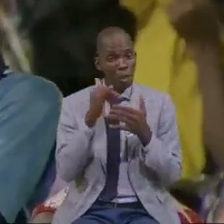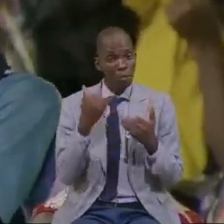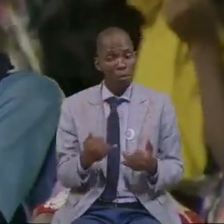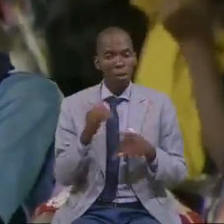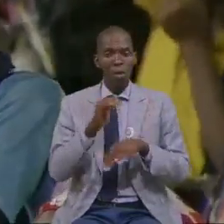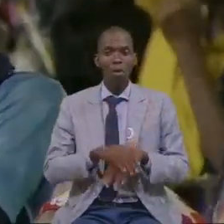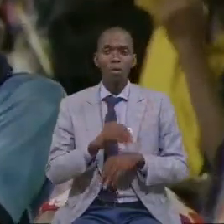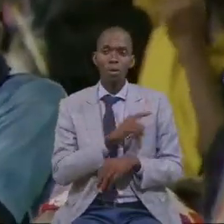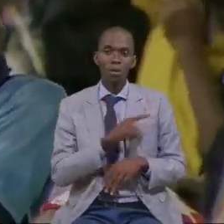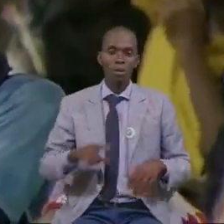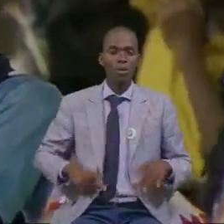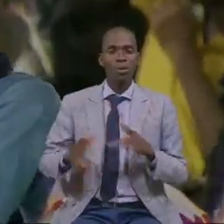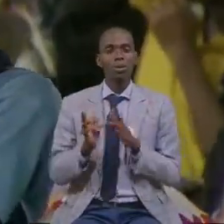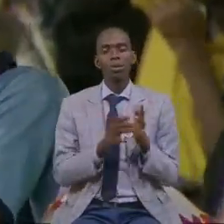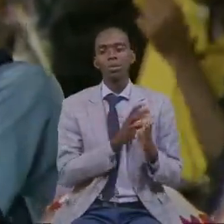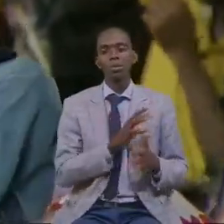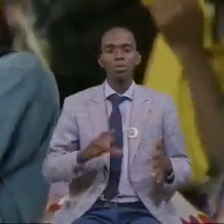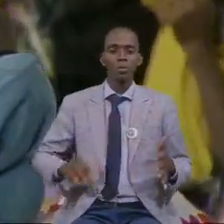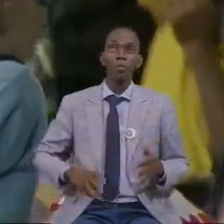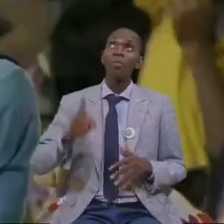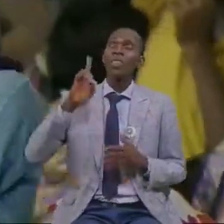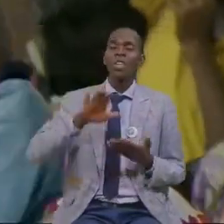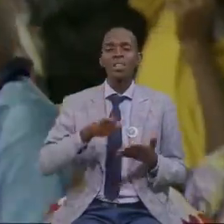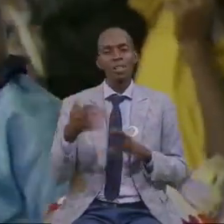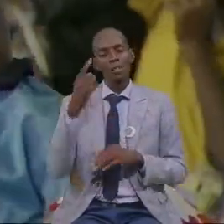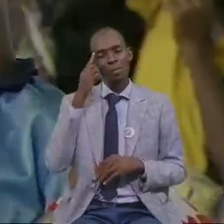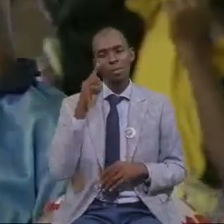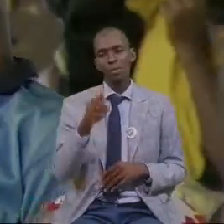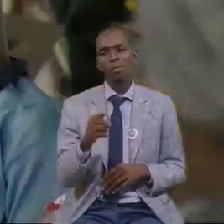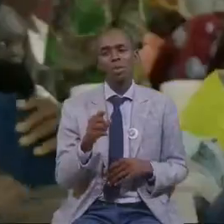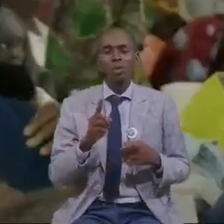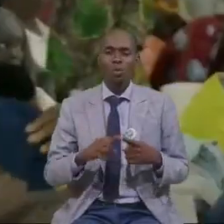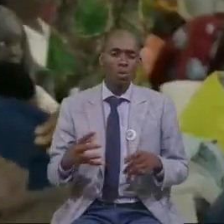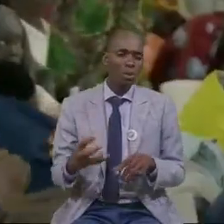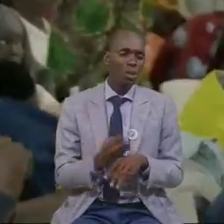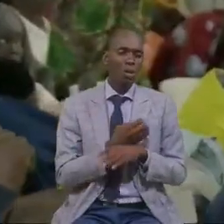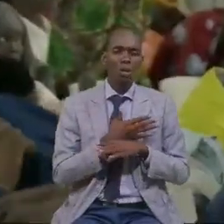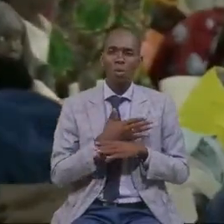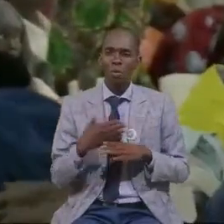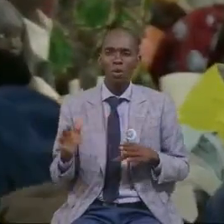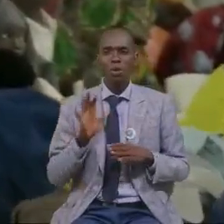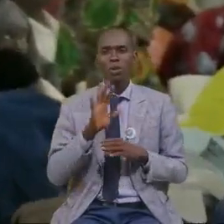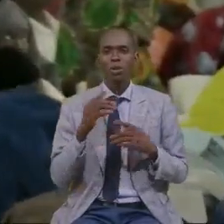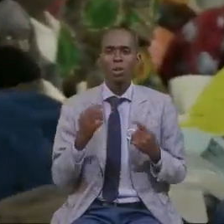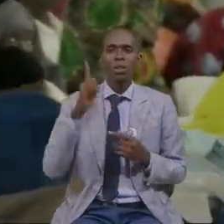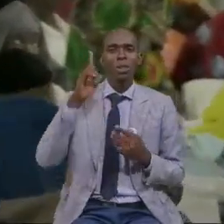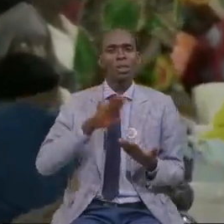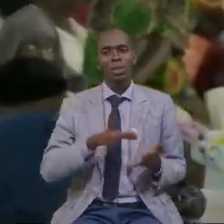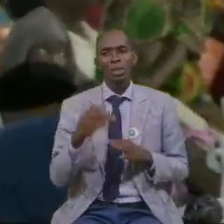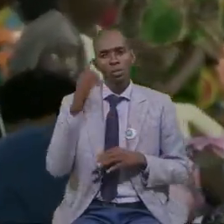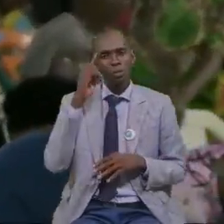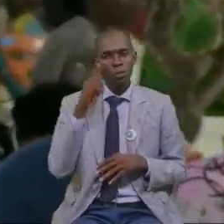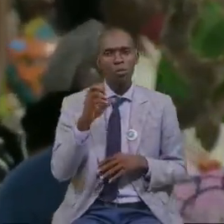Lord Jesus Christ. He died for you to take away your sin. He died for you so